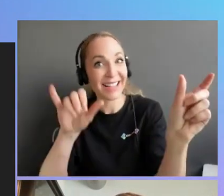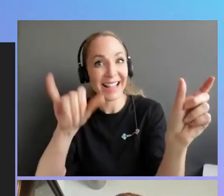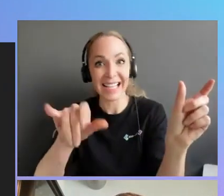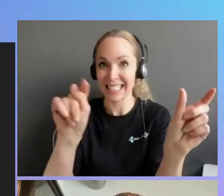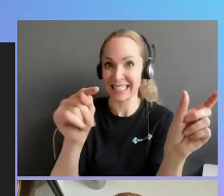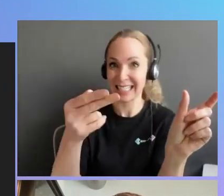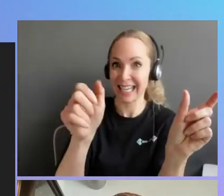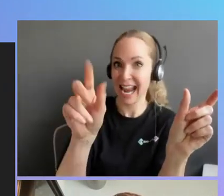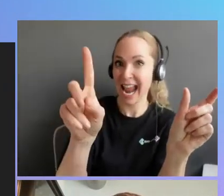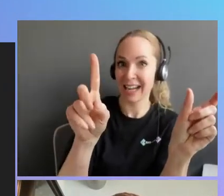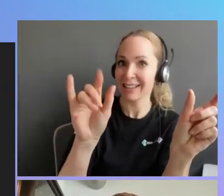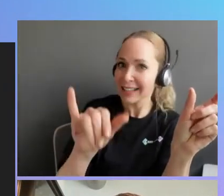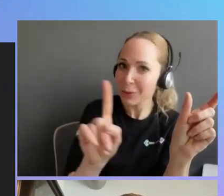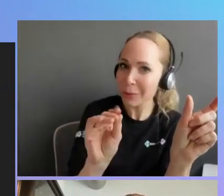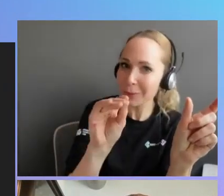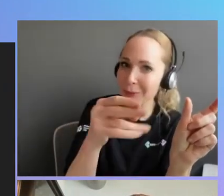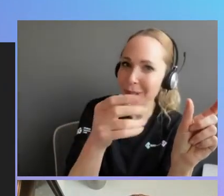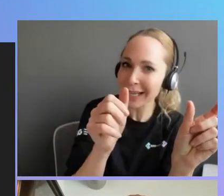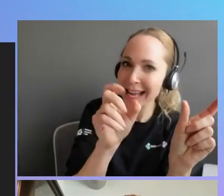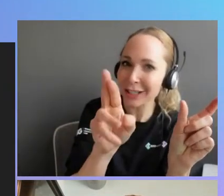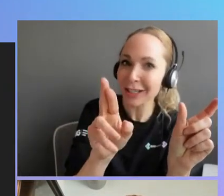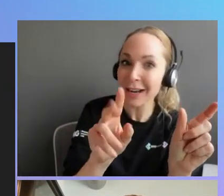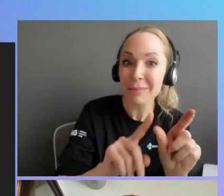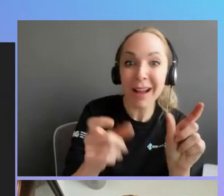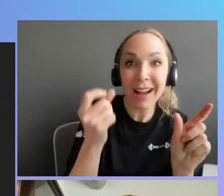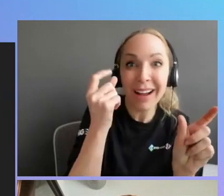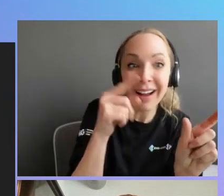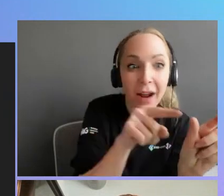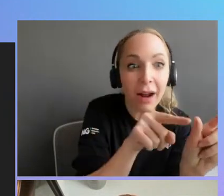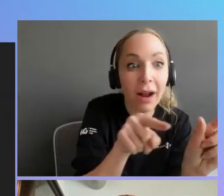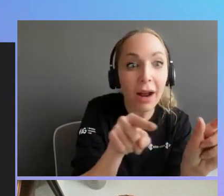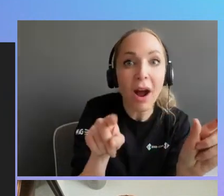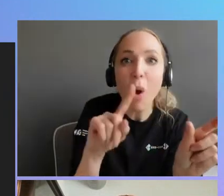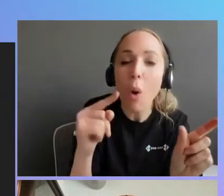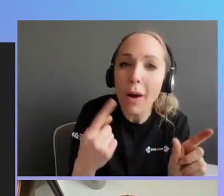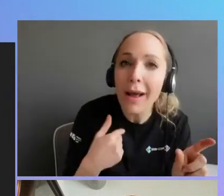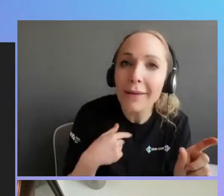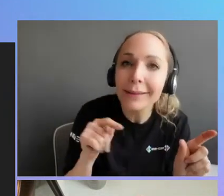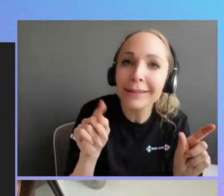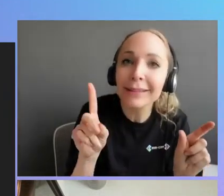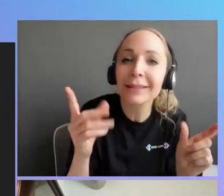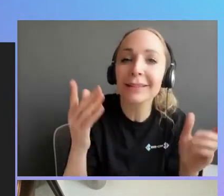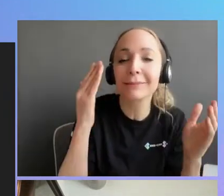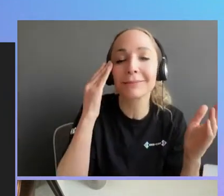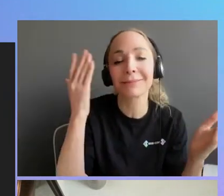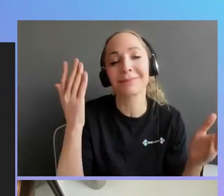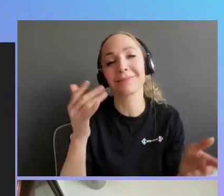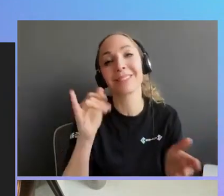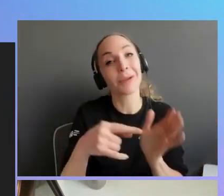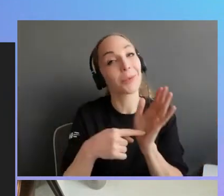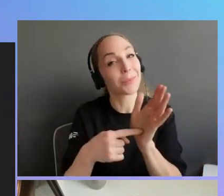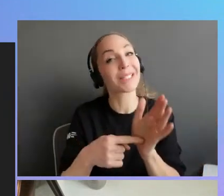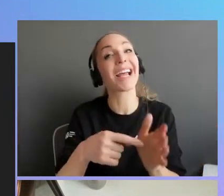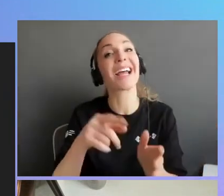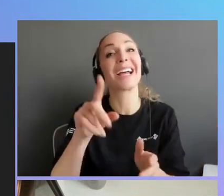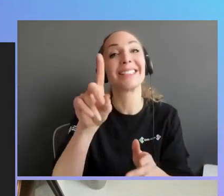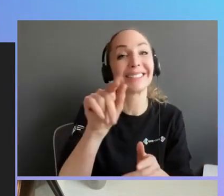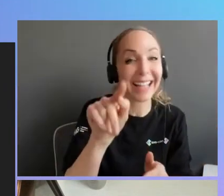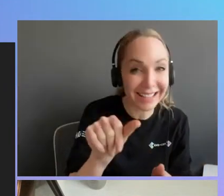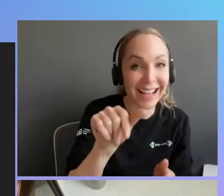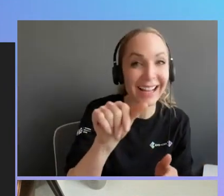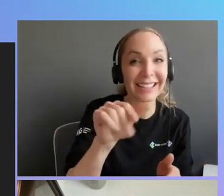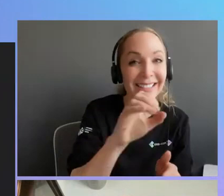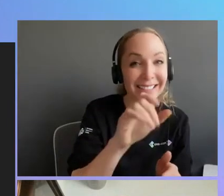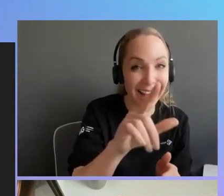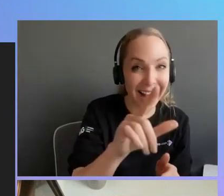in that T head row, we have nothing but TDs. Oh no. TDs represent data cells and THs represent